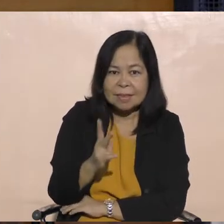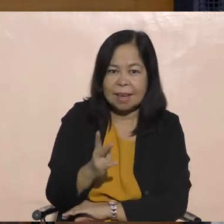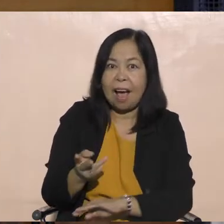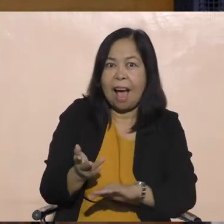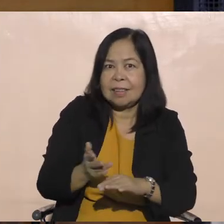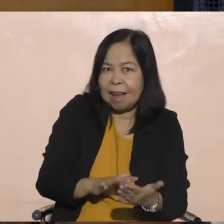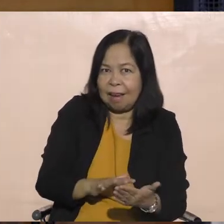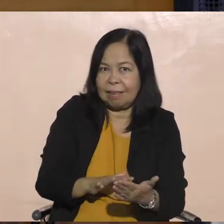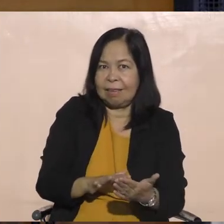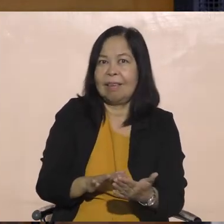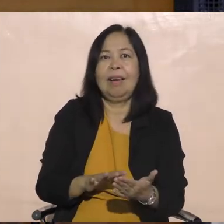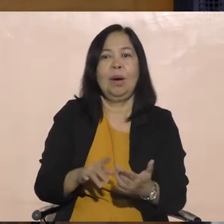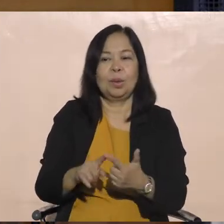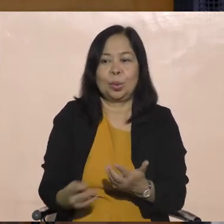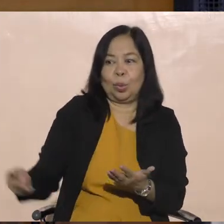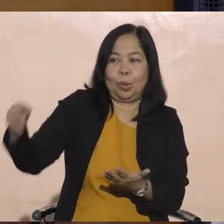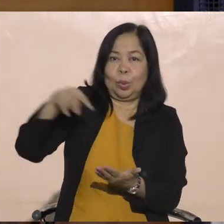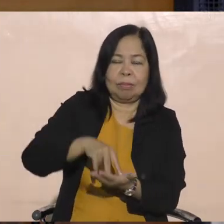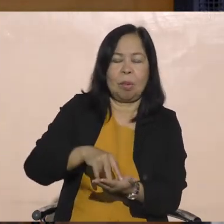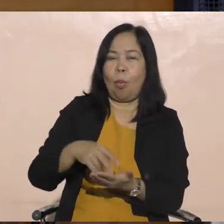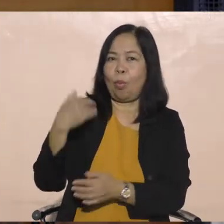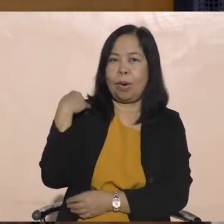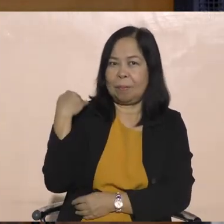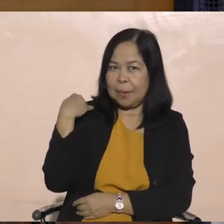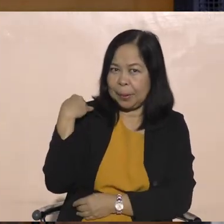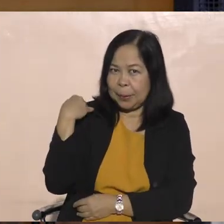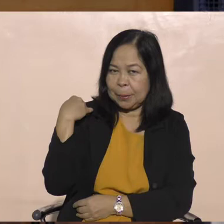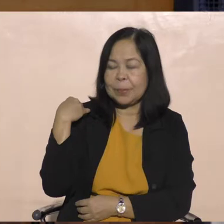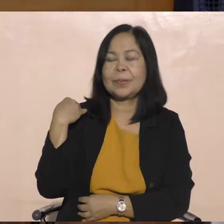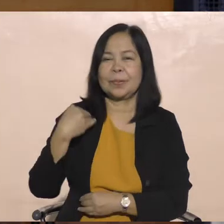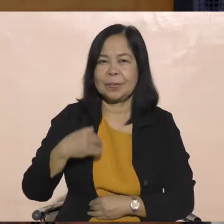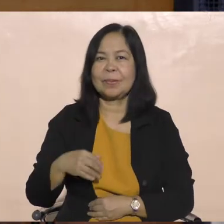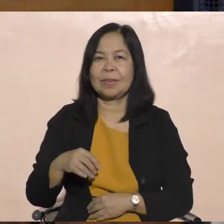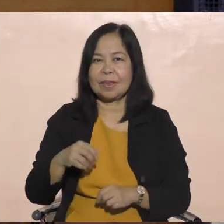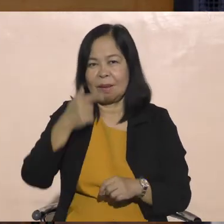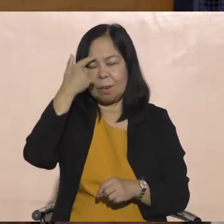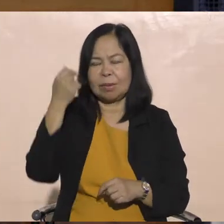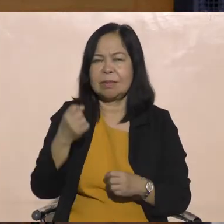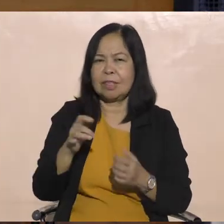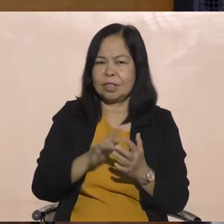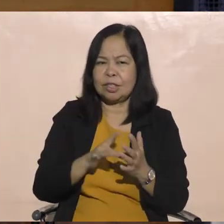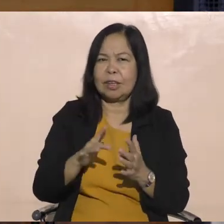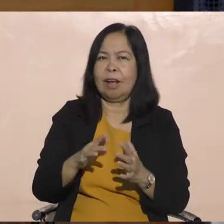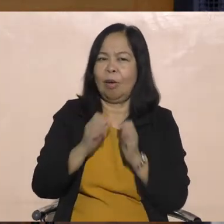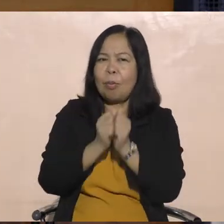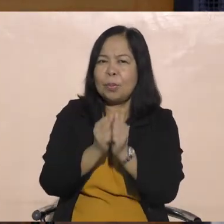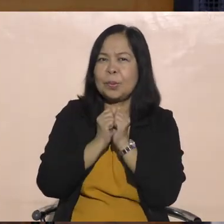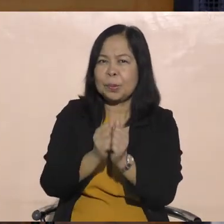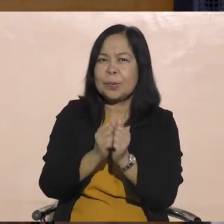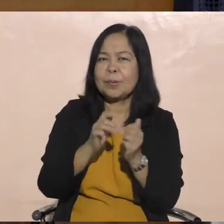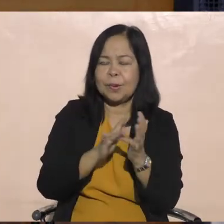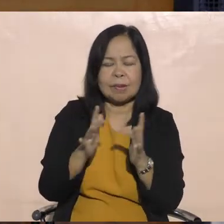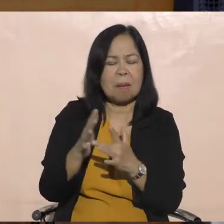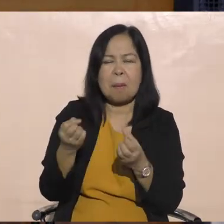nila si Jesus nga nag-ayos sa mga nagbalatian. He heals the lame man and